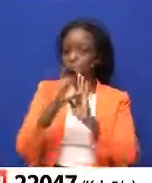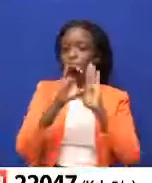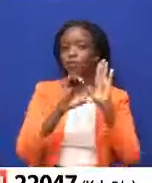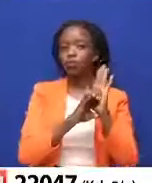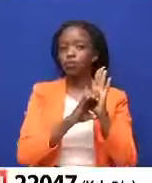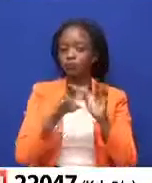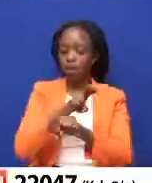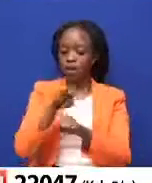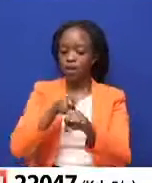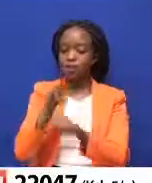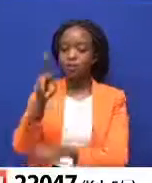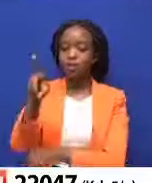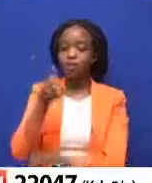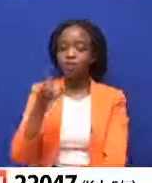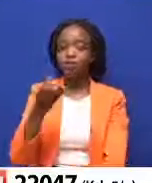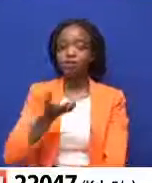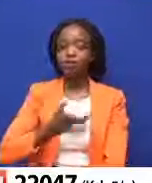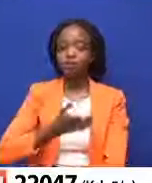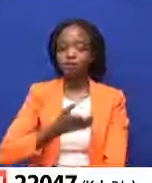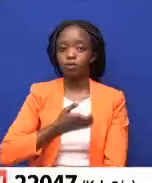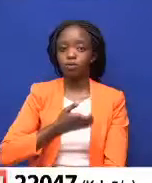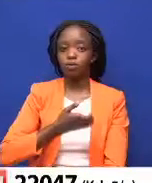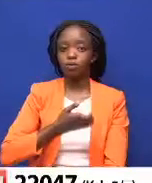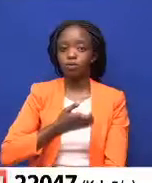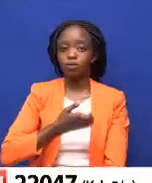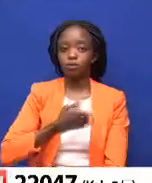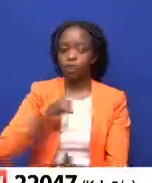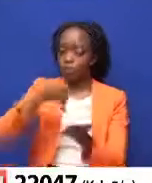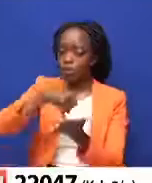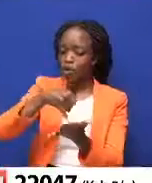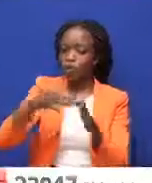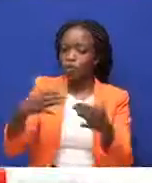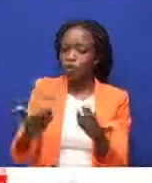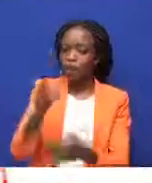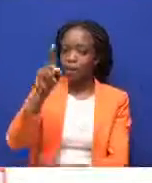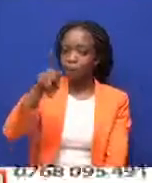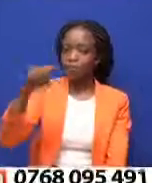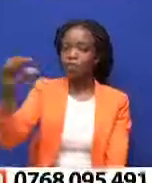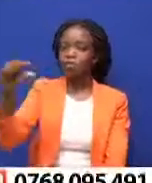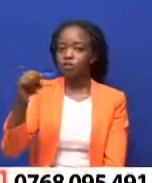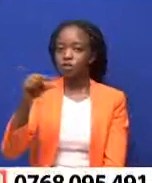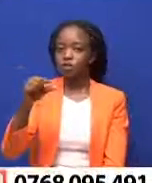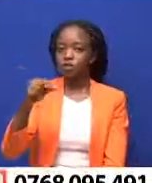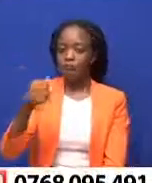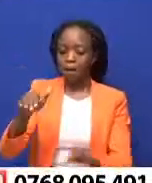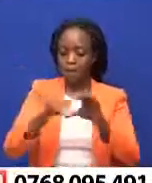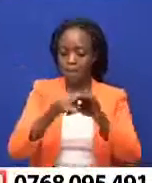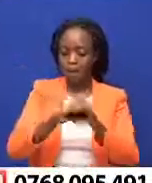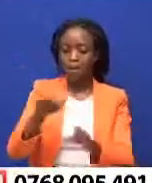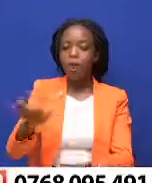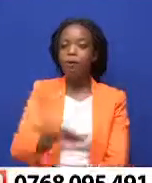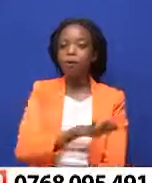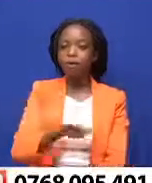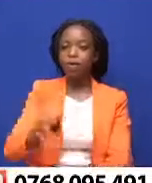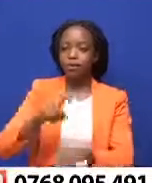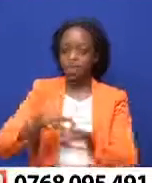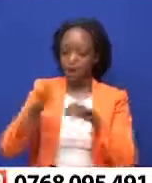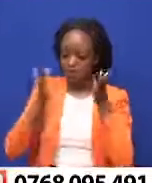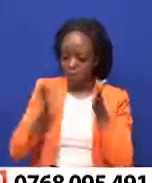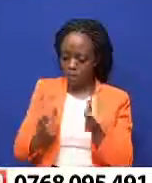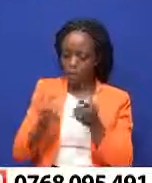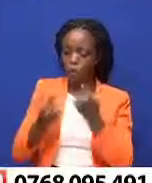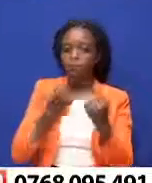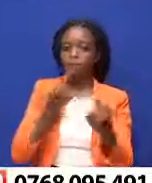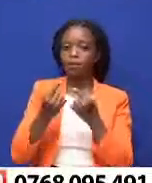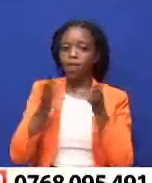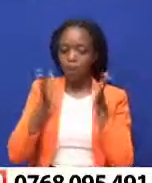the National Executive Council is composed of the PG, the members of parliament. As I speak, I've been serving as